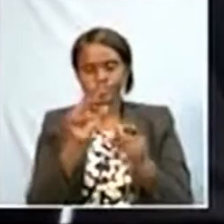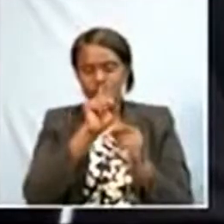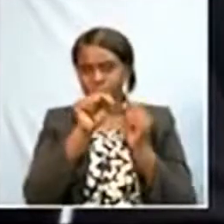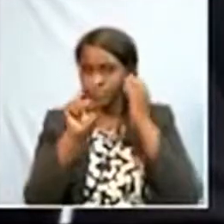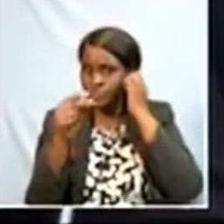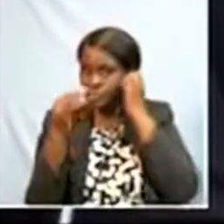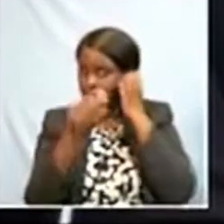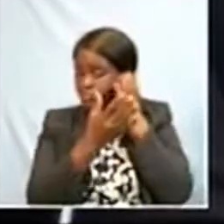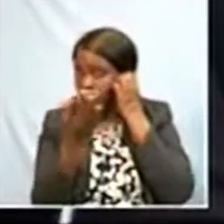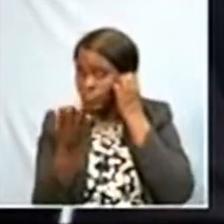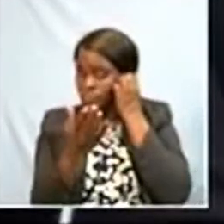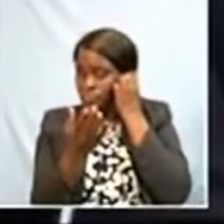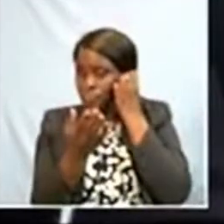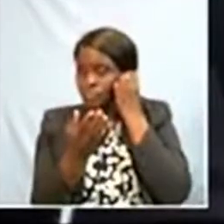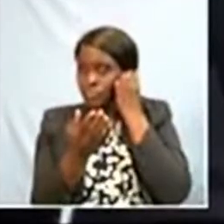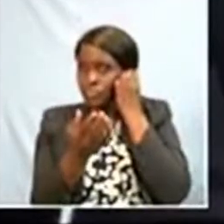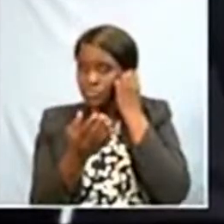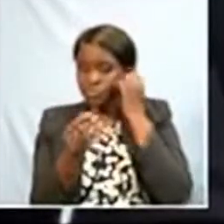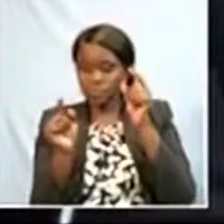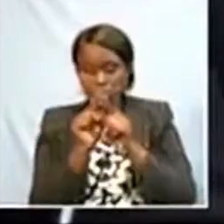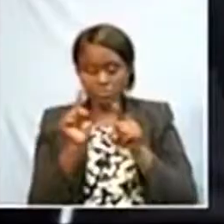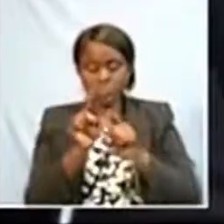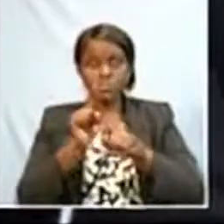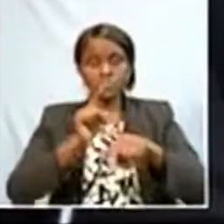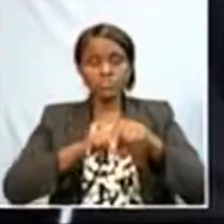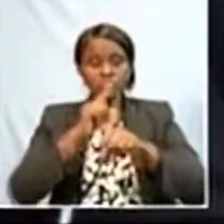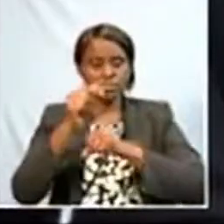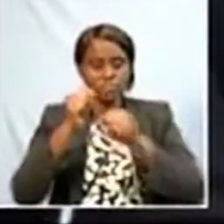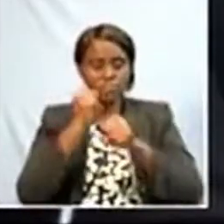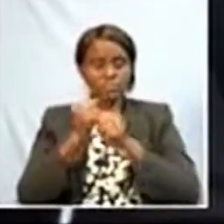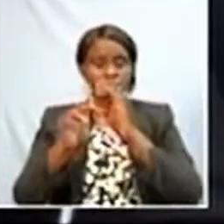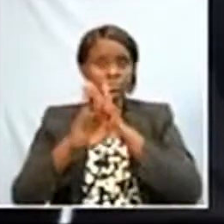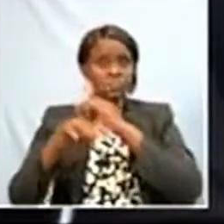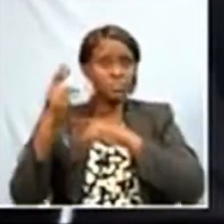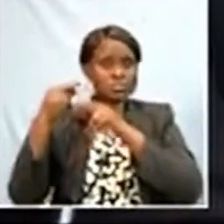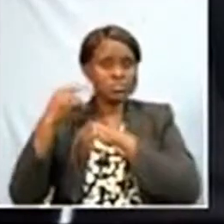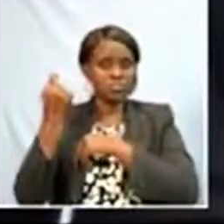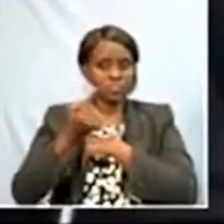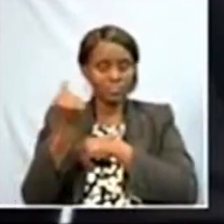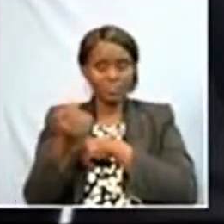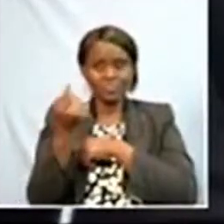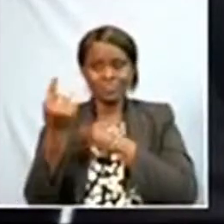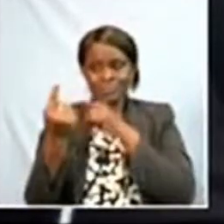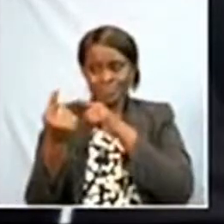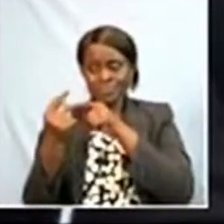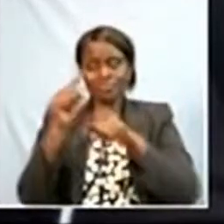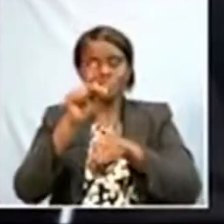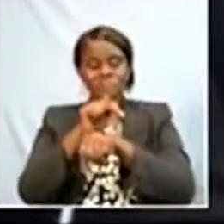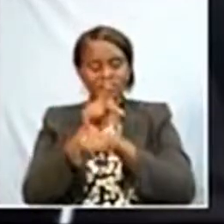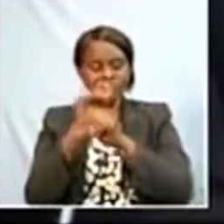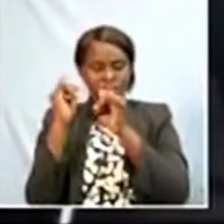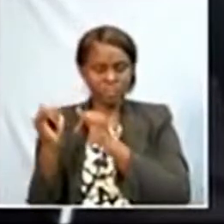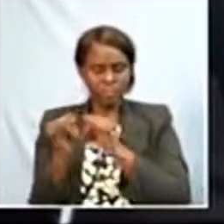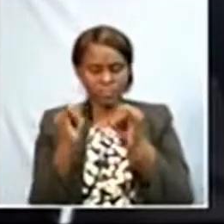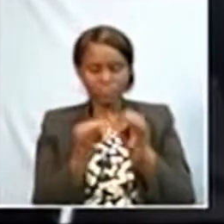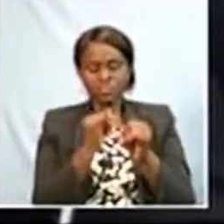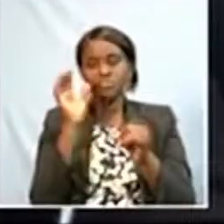of them. And during the year under review, only 1 project was implemented.